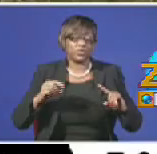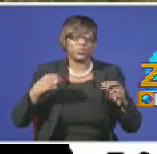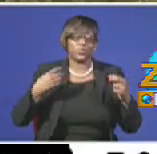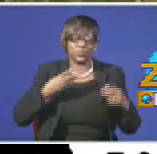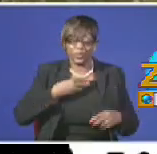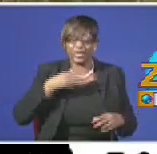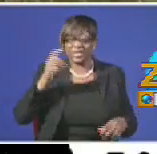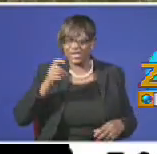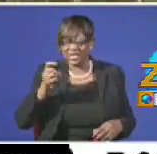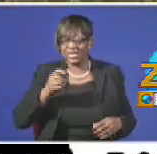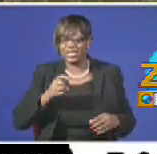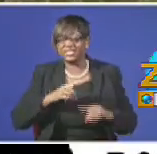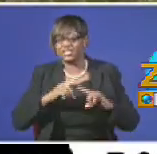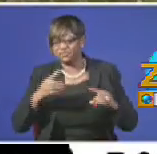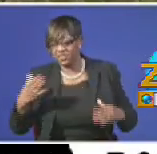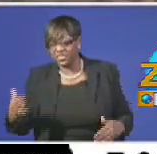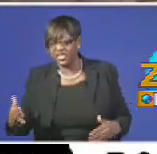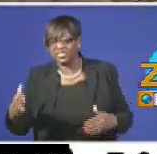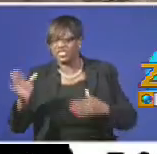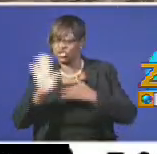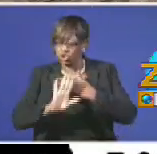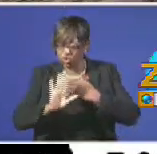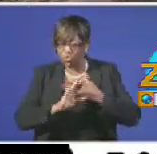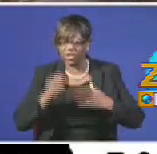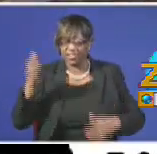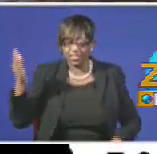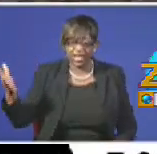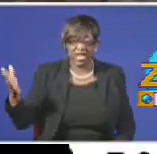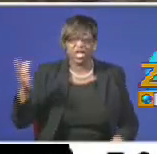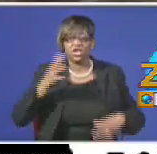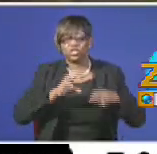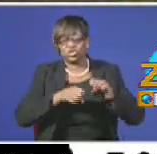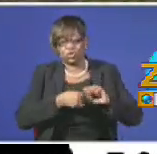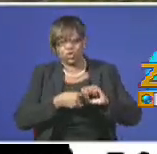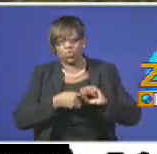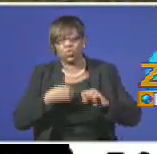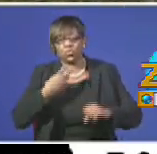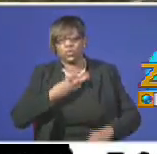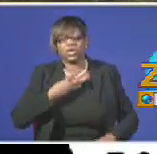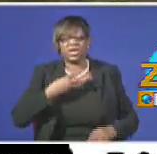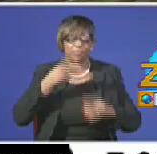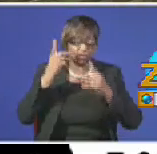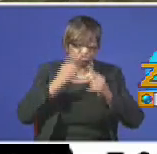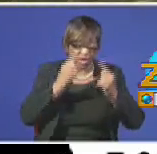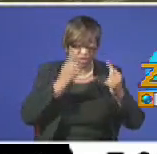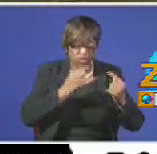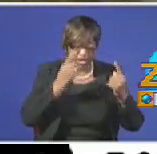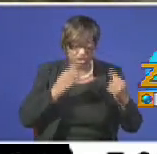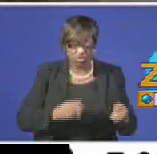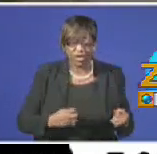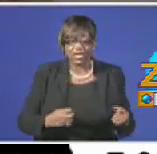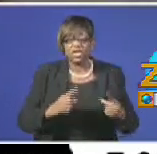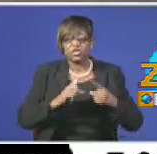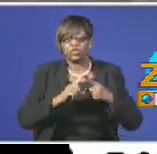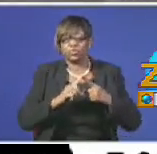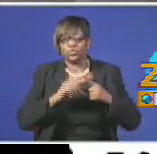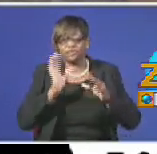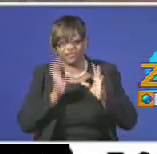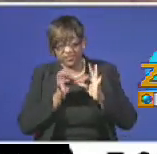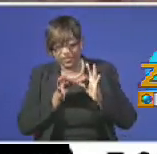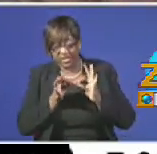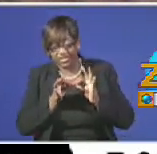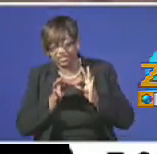and restrooms, and we need to have staff and security. So bringing that park on stream has been, impacted because the Jeff project is